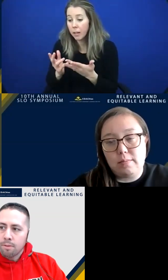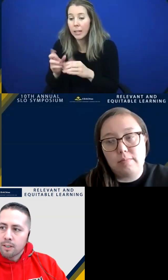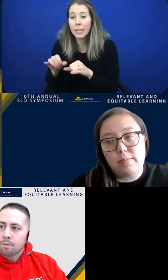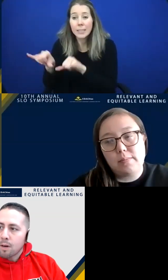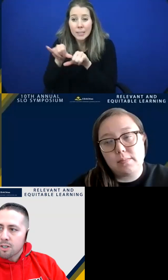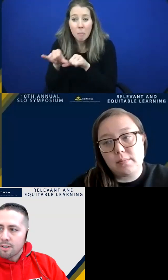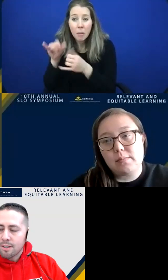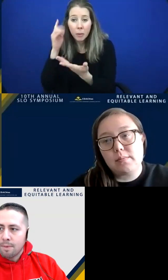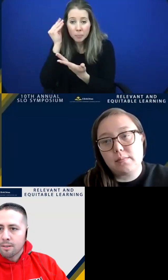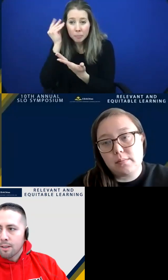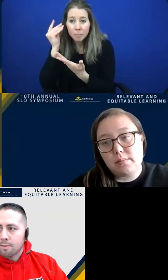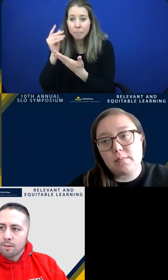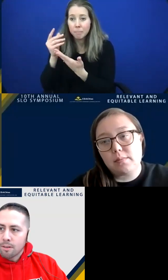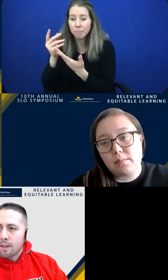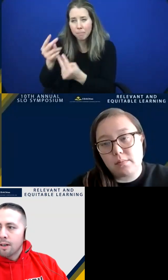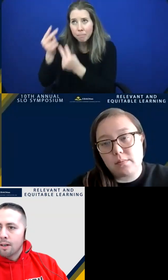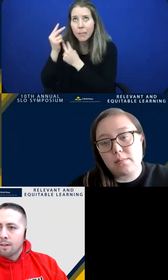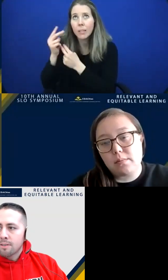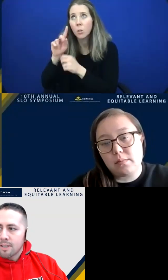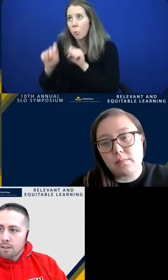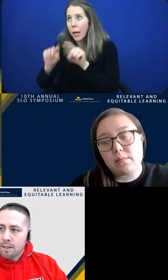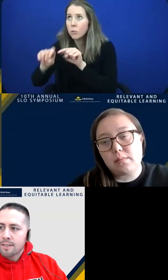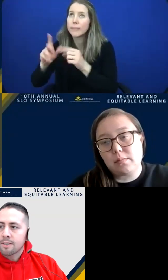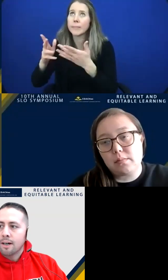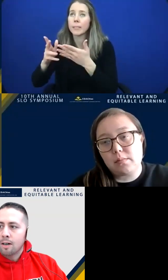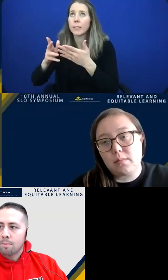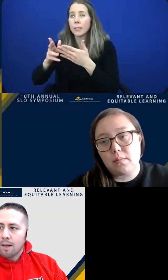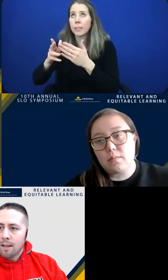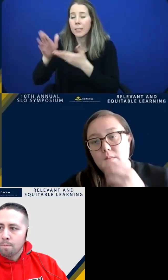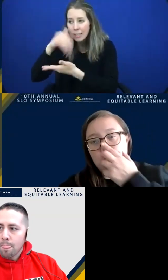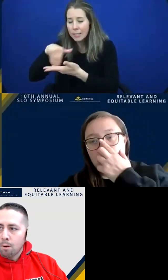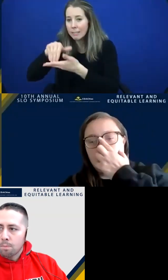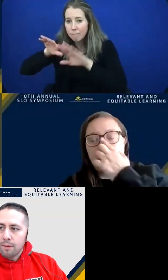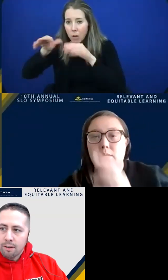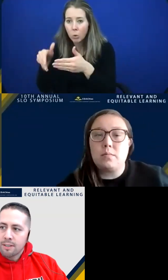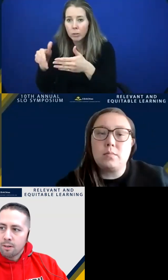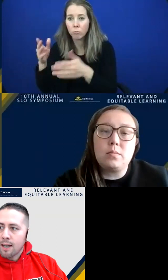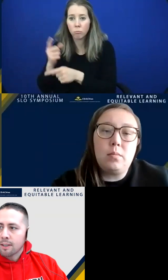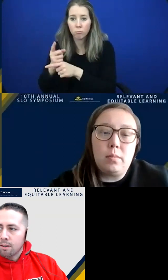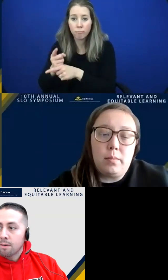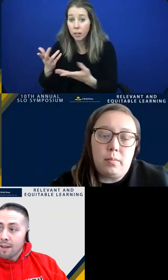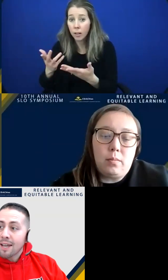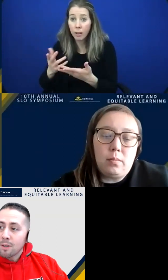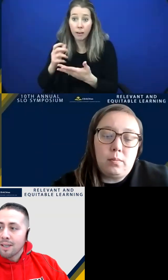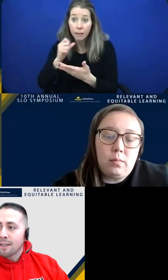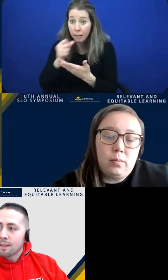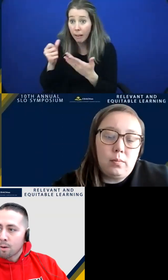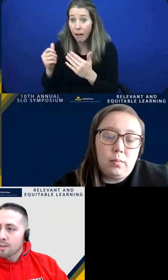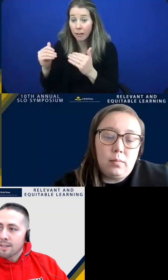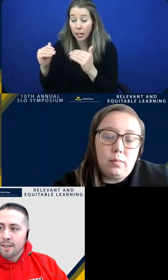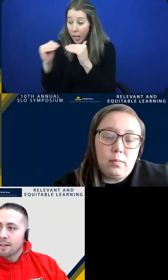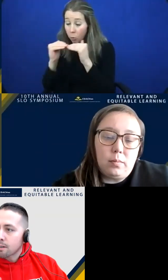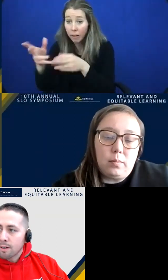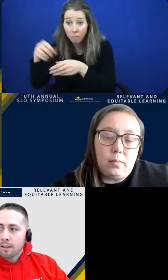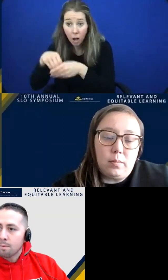critically reflective questions about the level of centeredness, right? Or the prevalence or lack thereof of equity in the